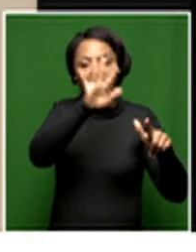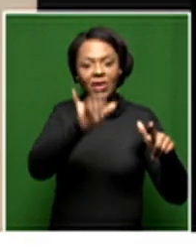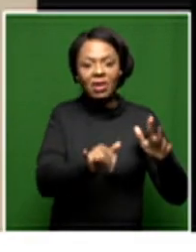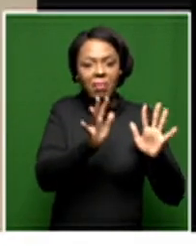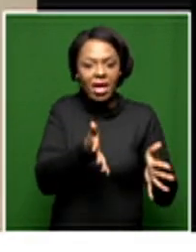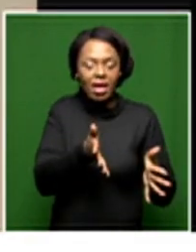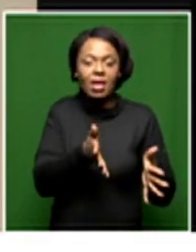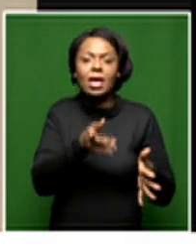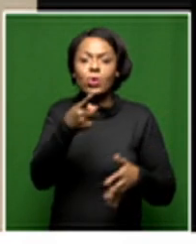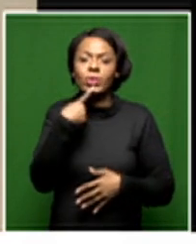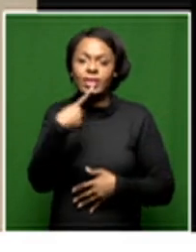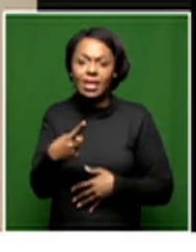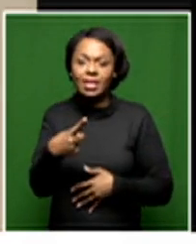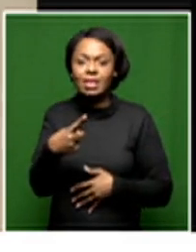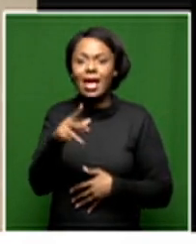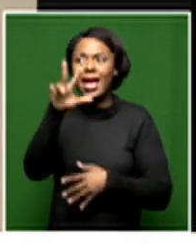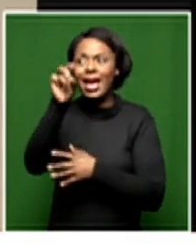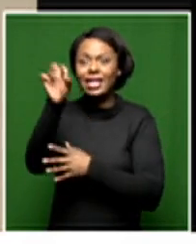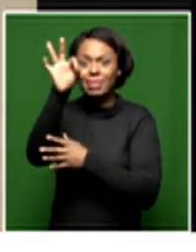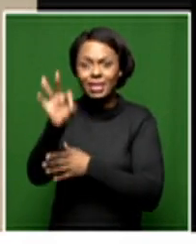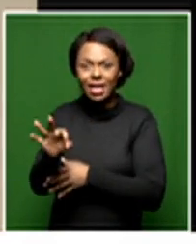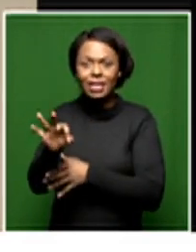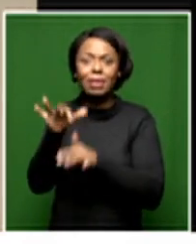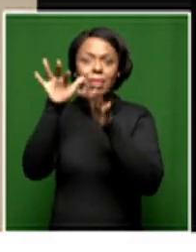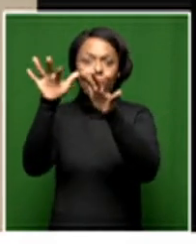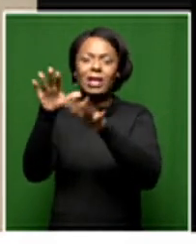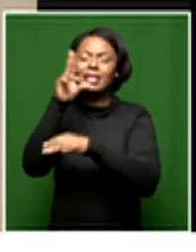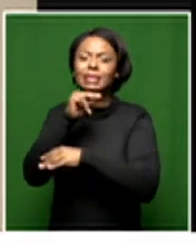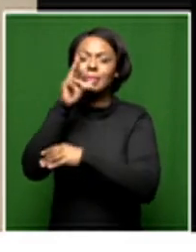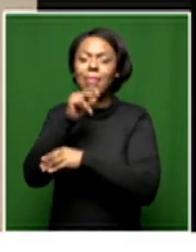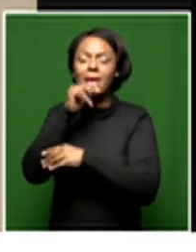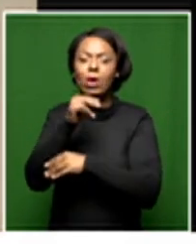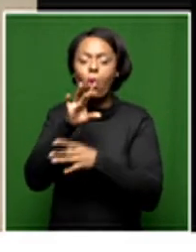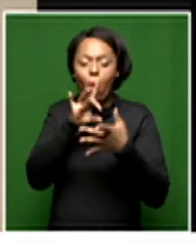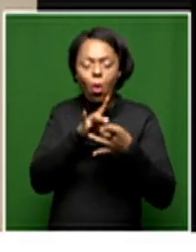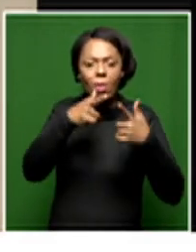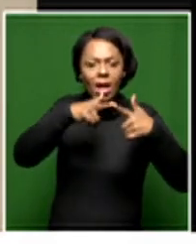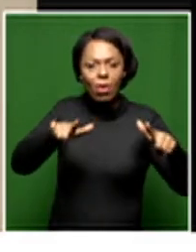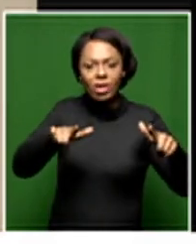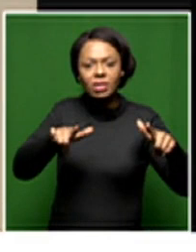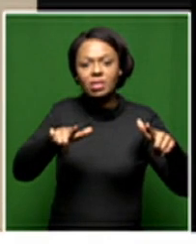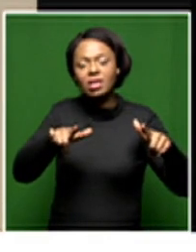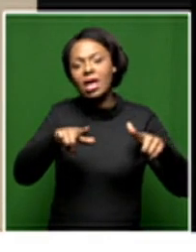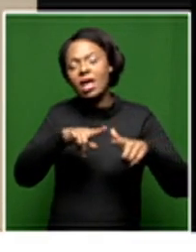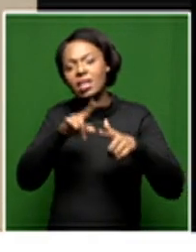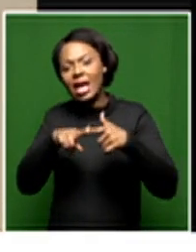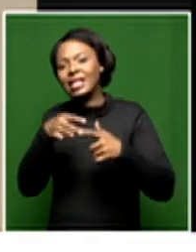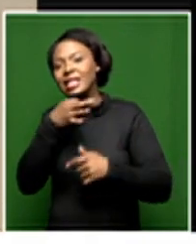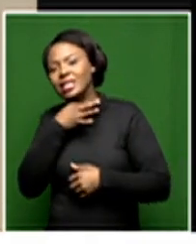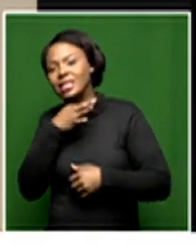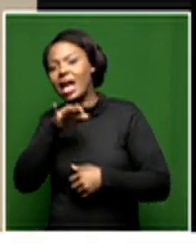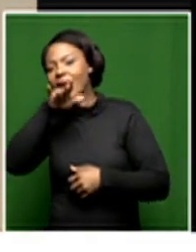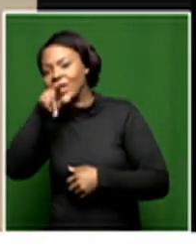you also said, in a country where 80% of the population speak a home language other than English or Afrikaans, there are